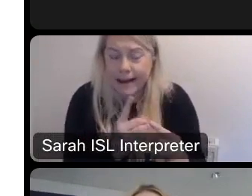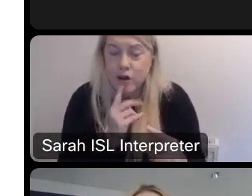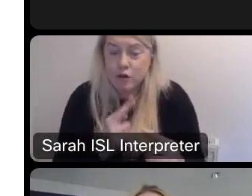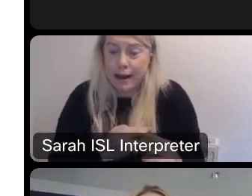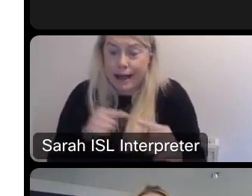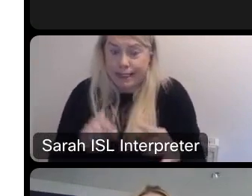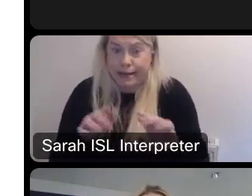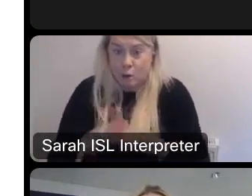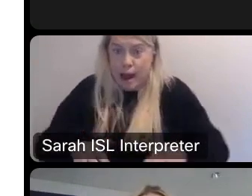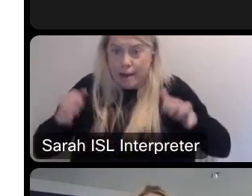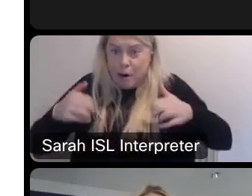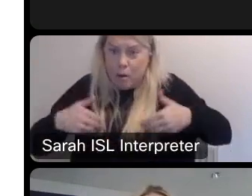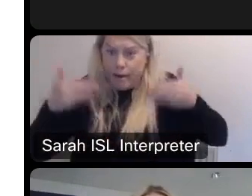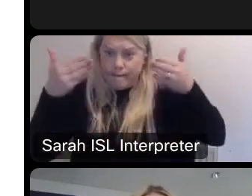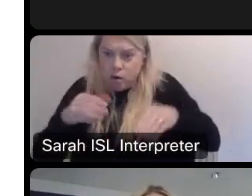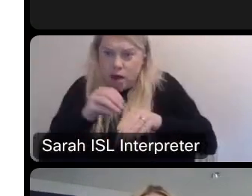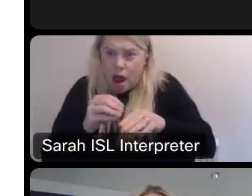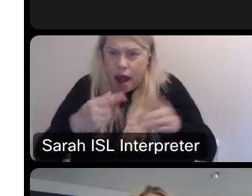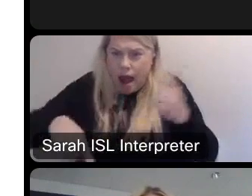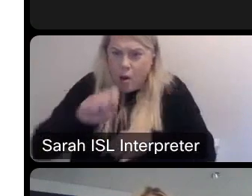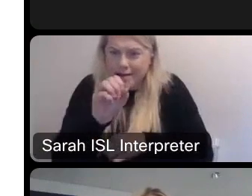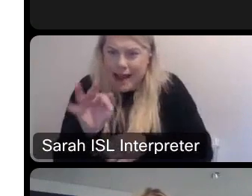suppose, focusing on that staff support piece.